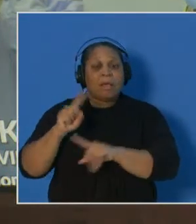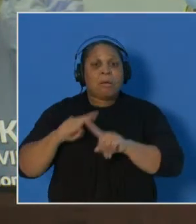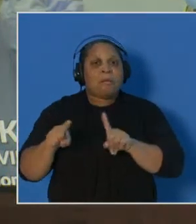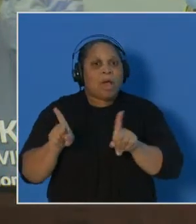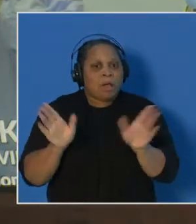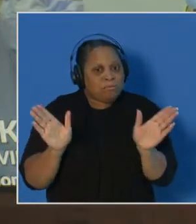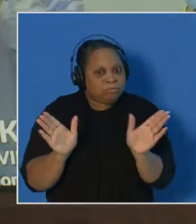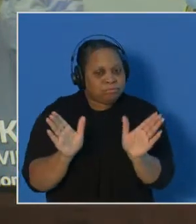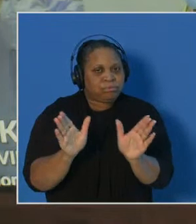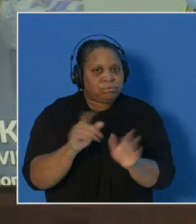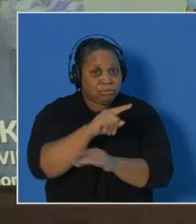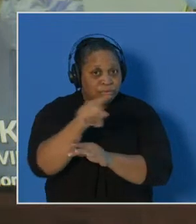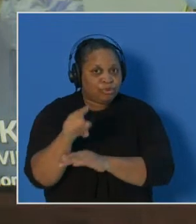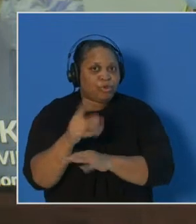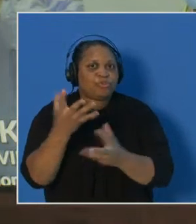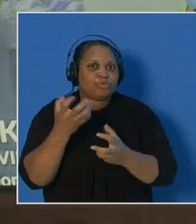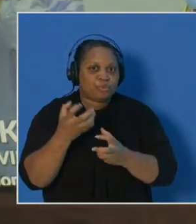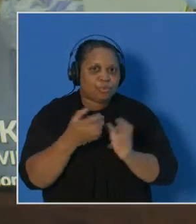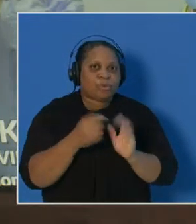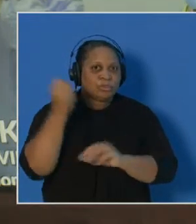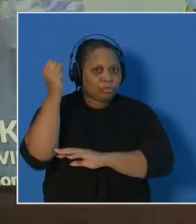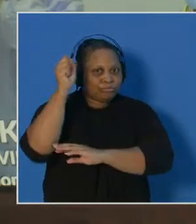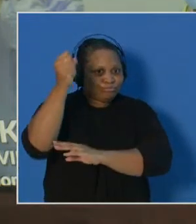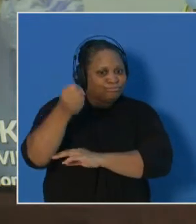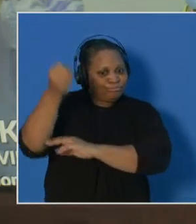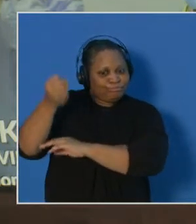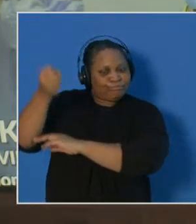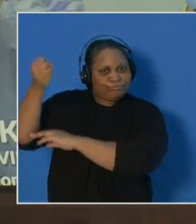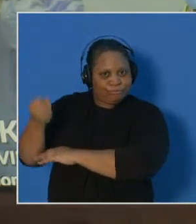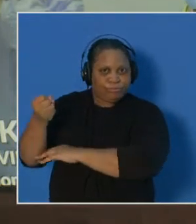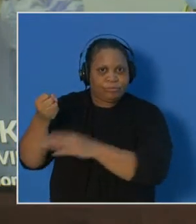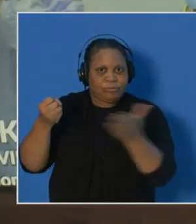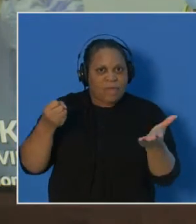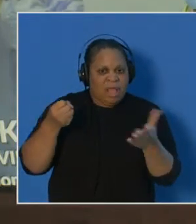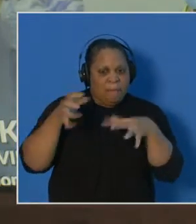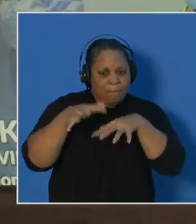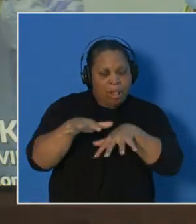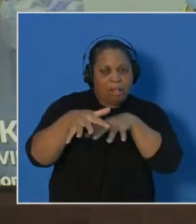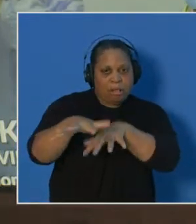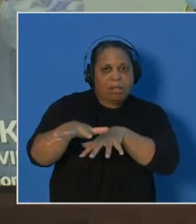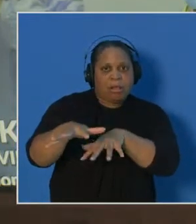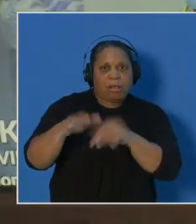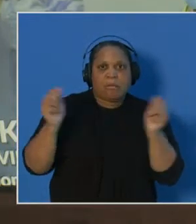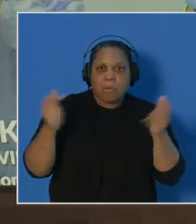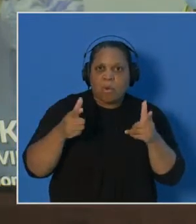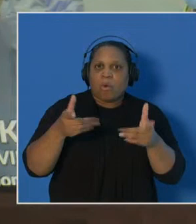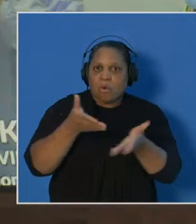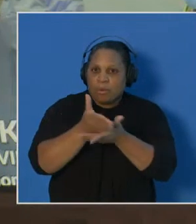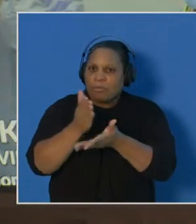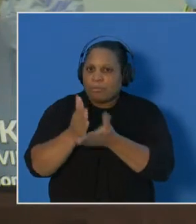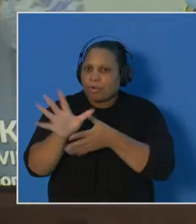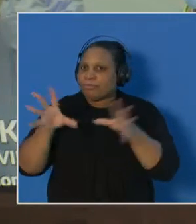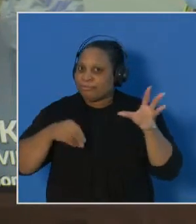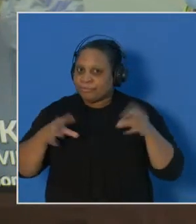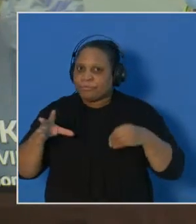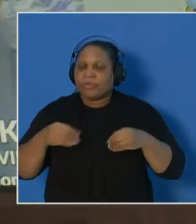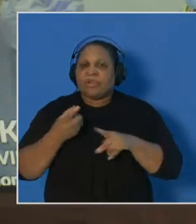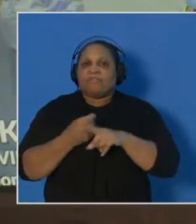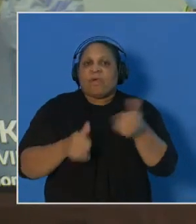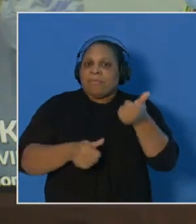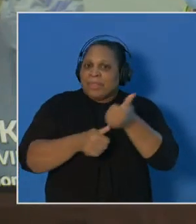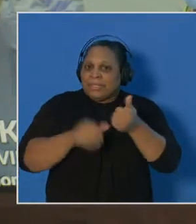individuals who wish to demonstrate, and this includes public processions, must get the appropriate approvals from the Deputy